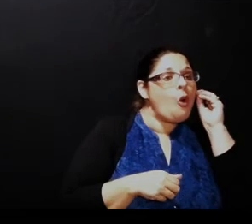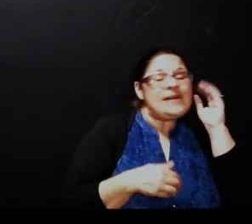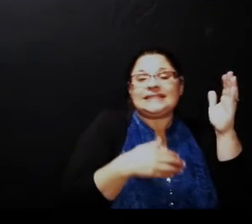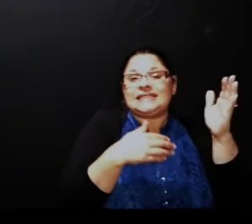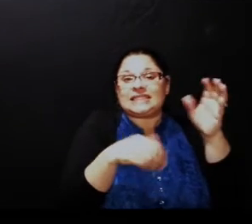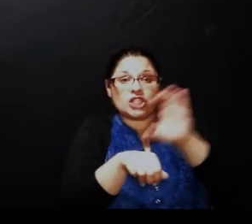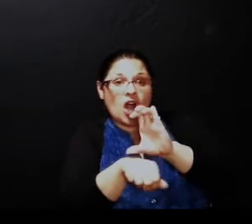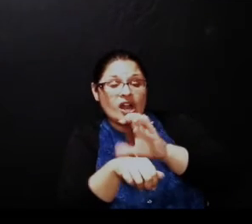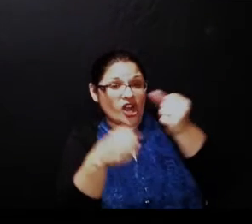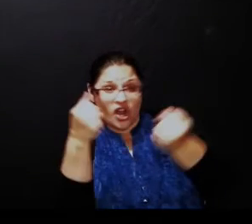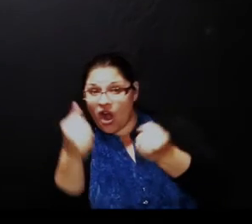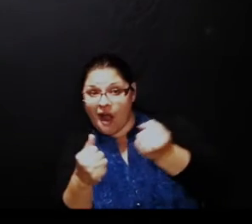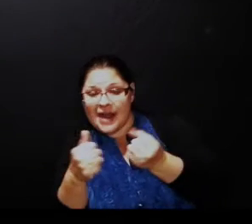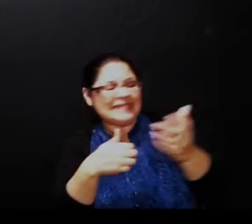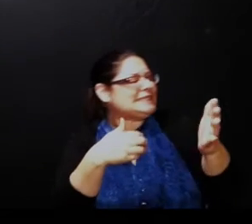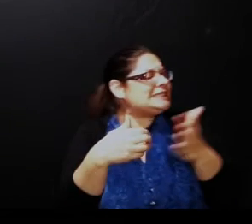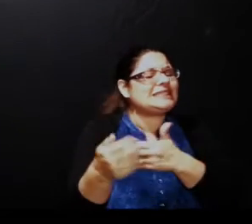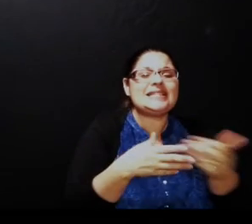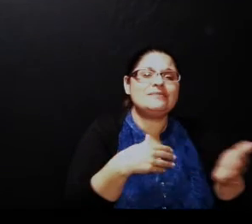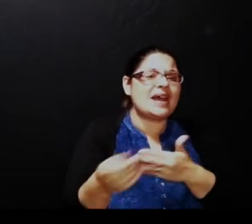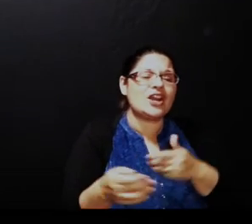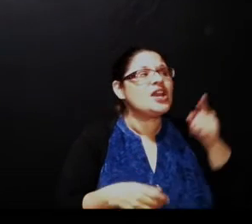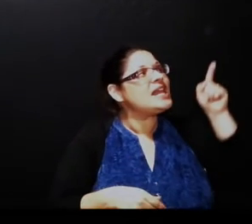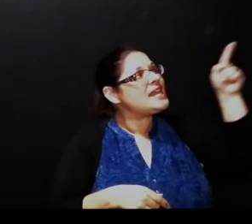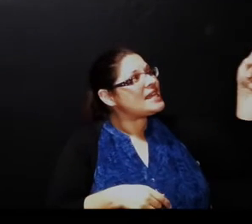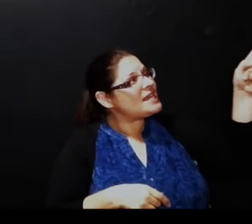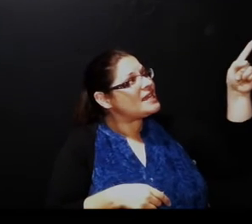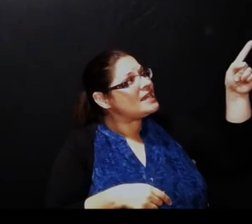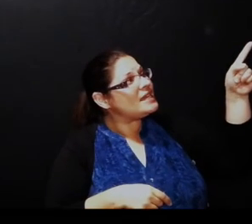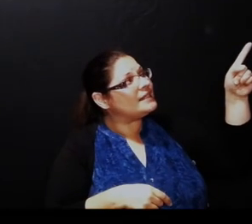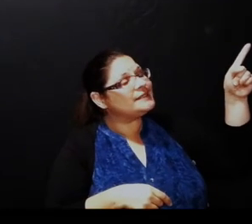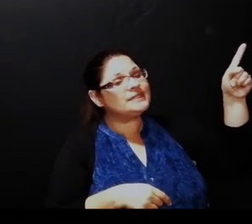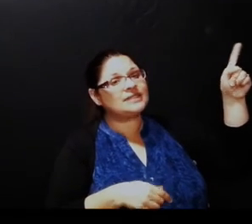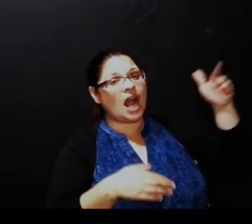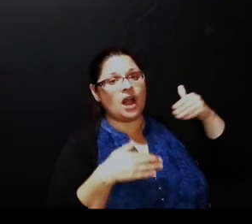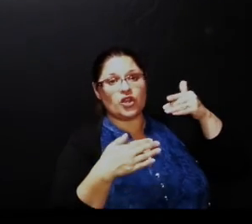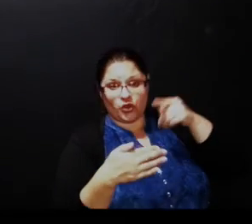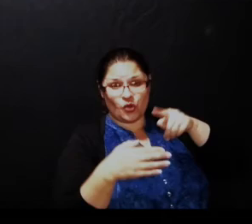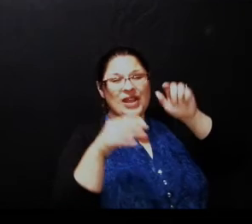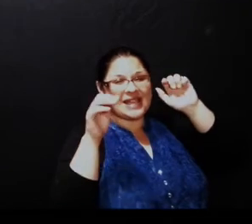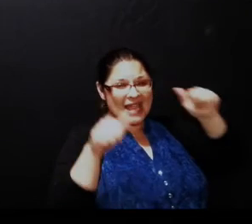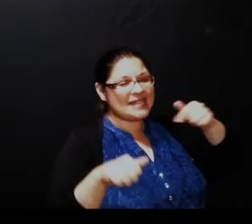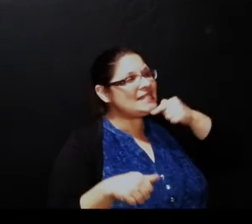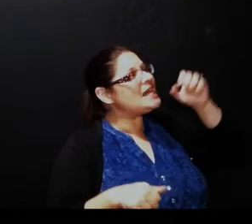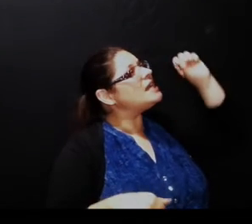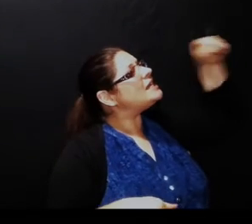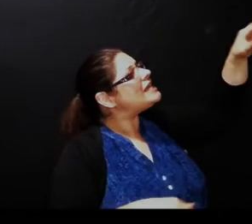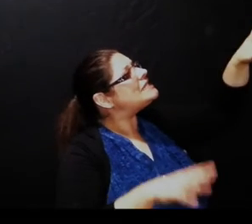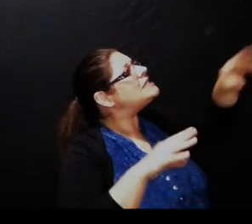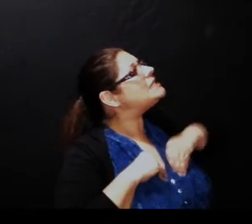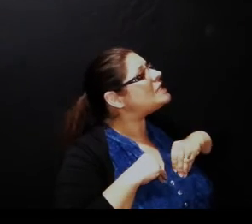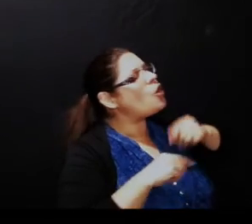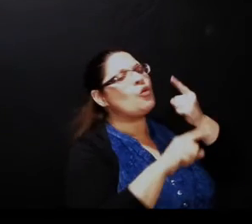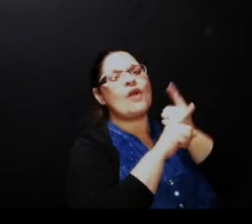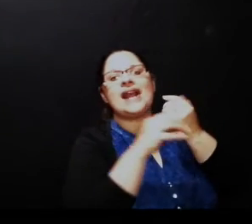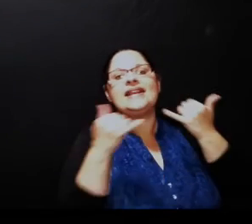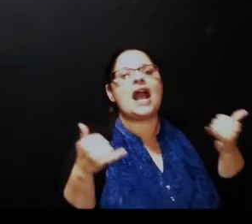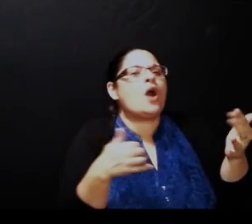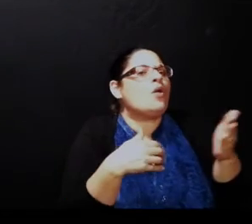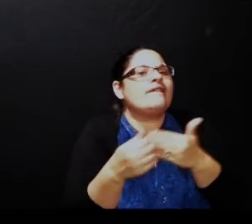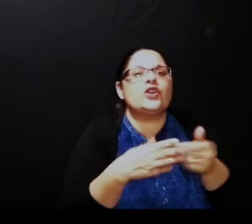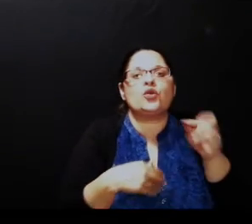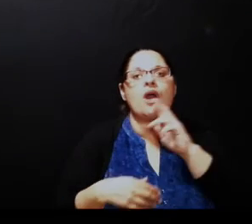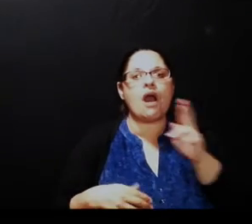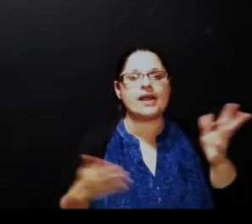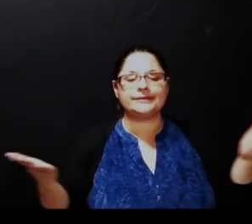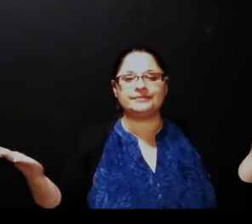you are. And the good news is he will receive you in a true relationship of faith.